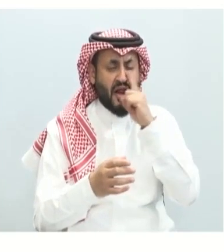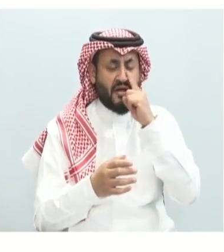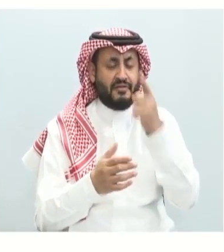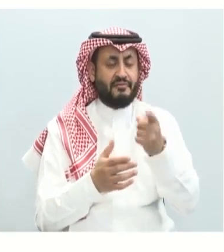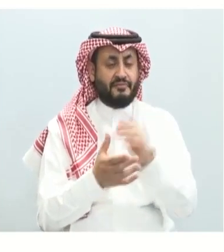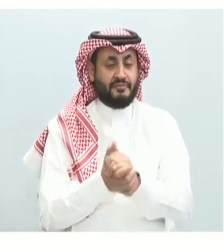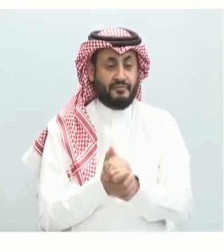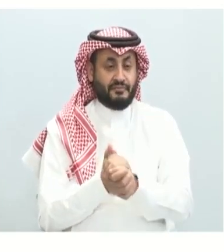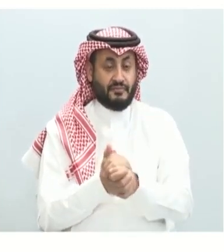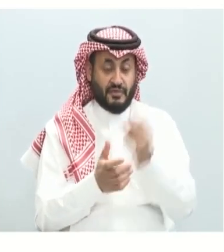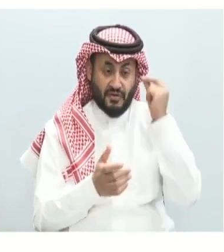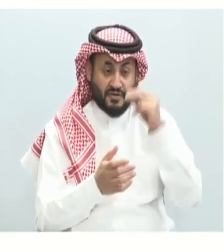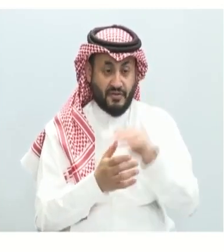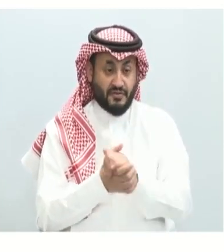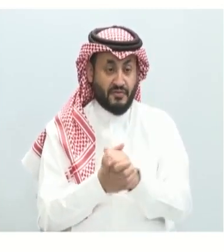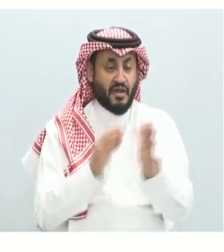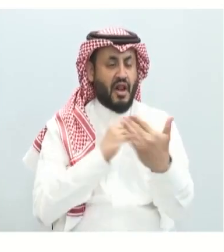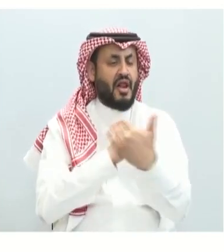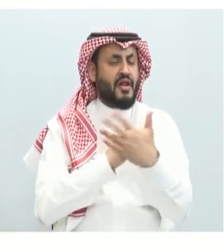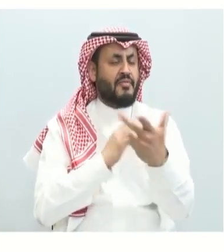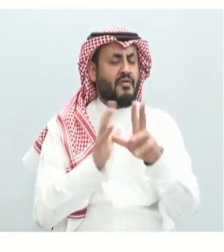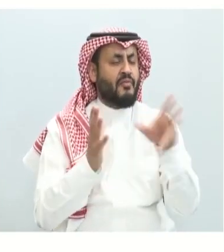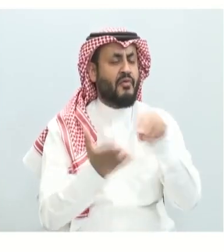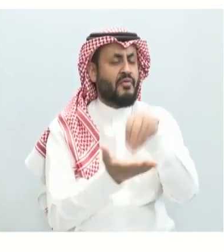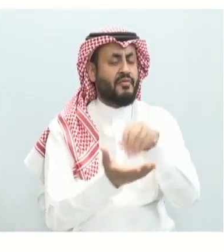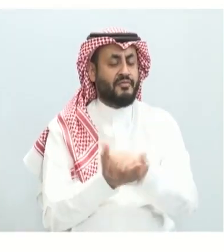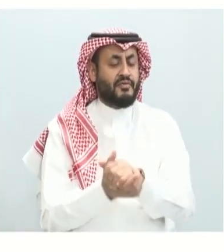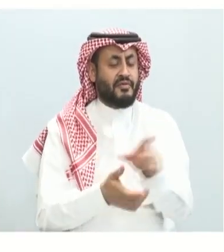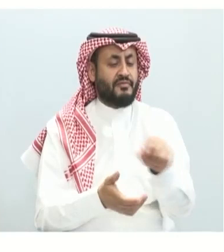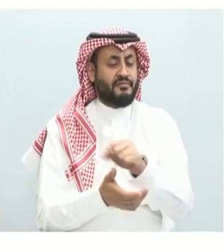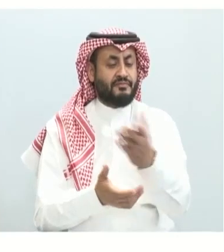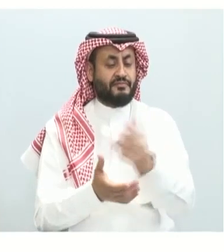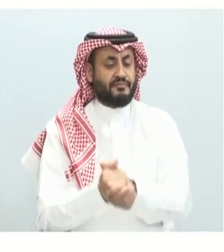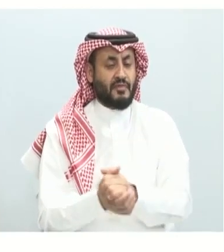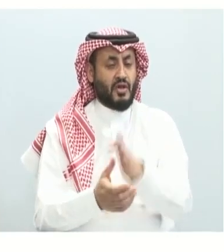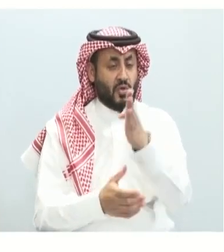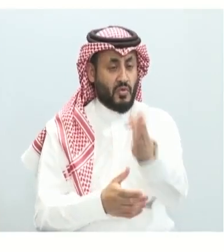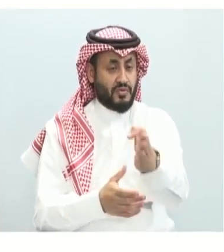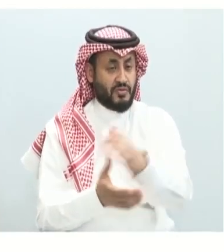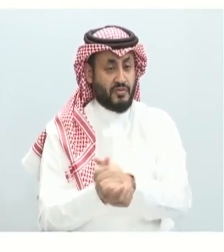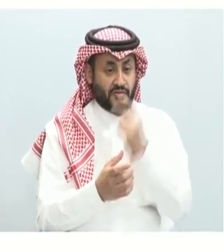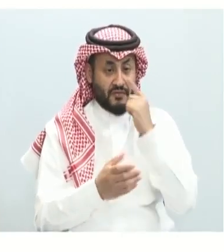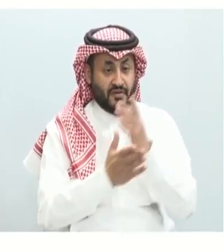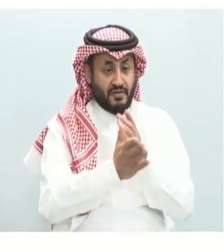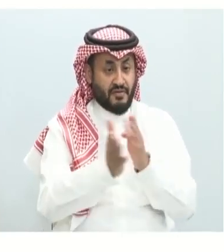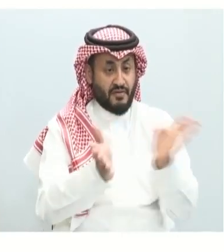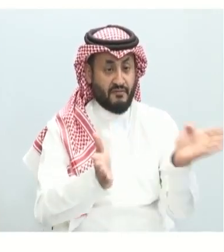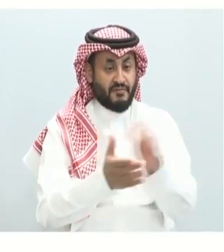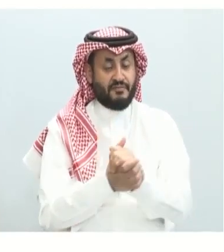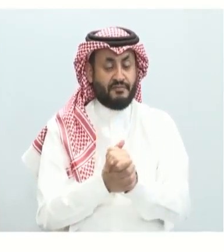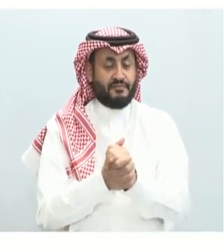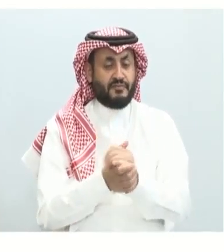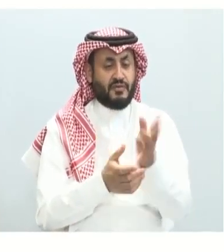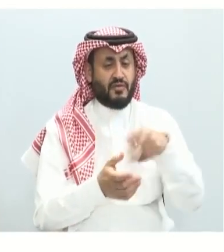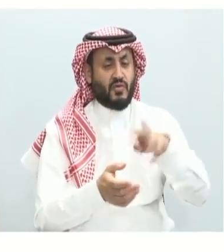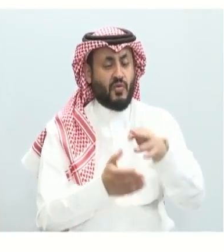can tell him or her about the place. Like, for example, go straight, you will find it on your left, or